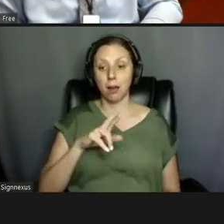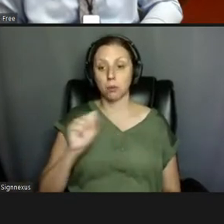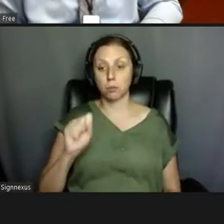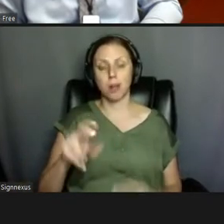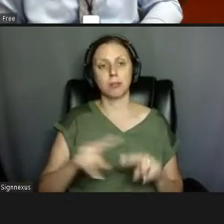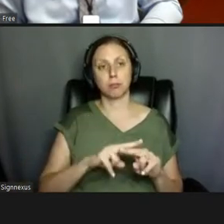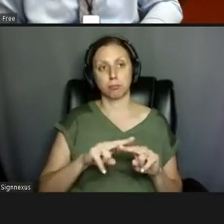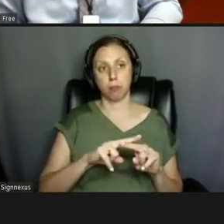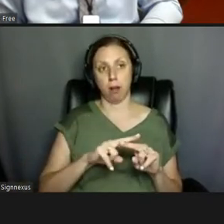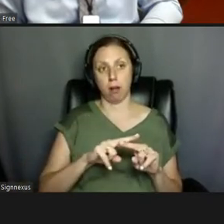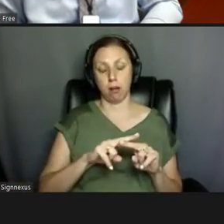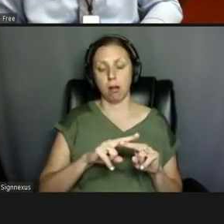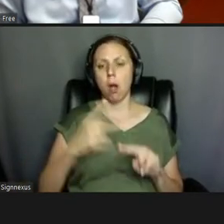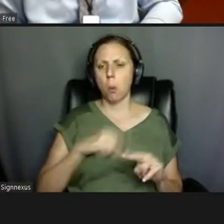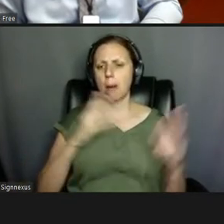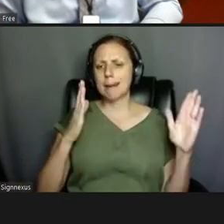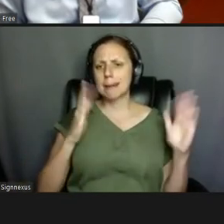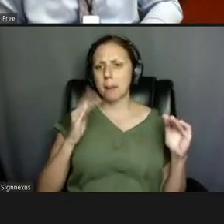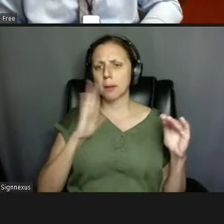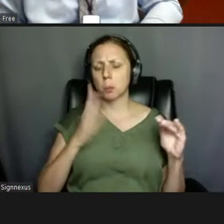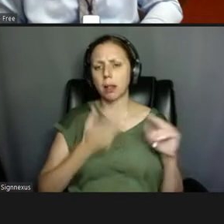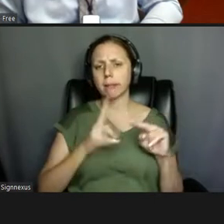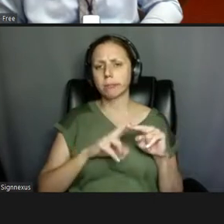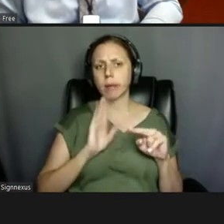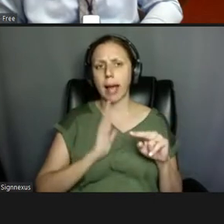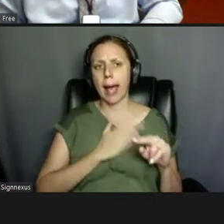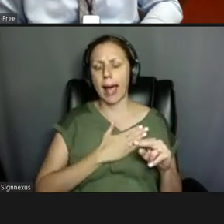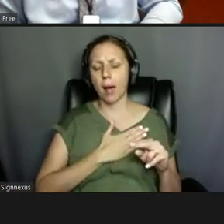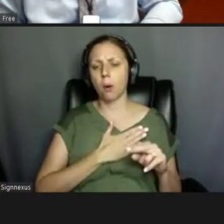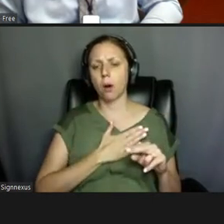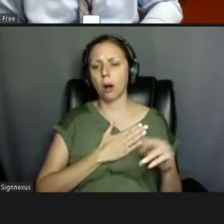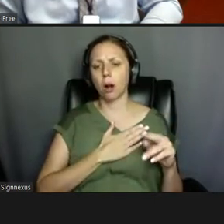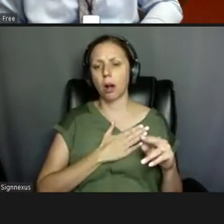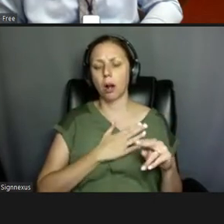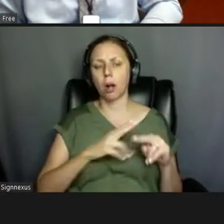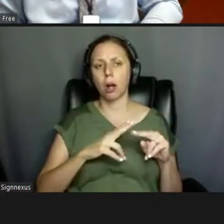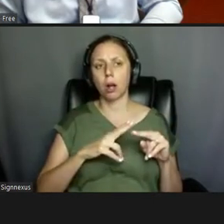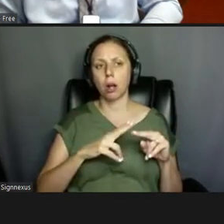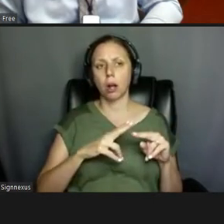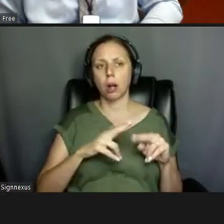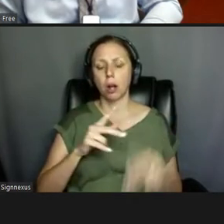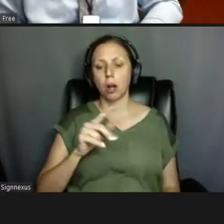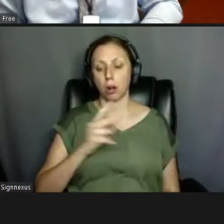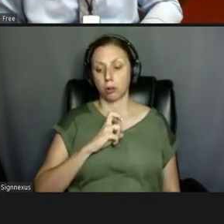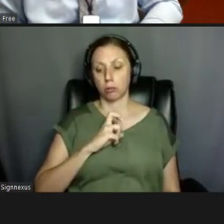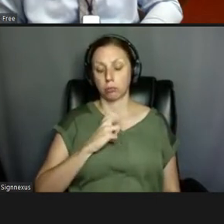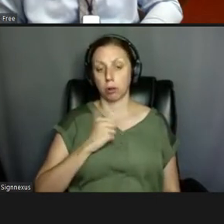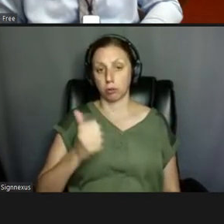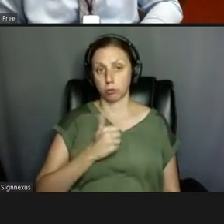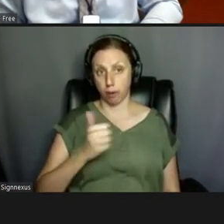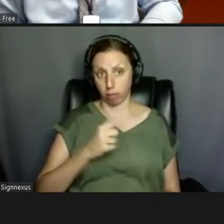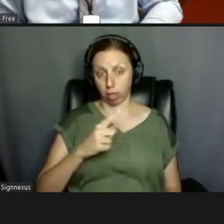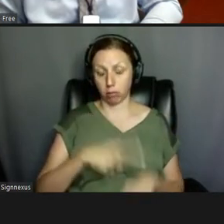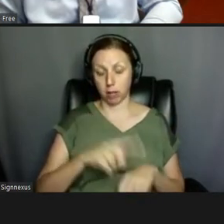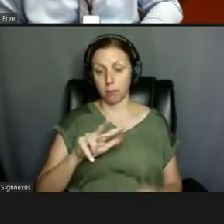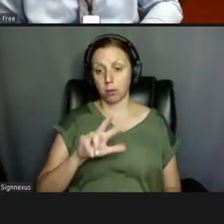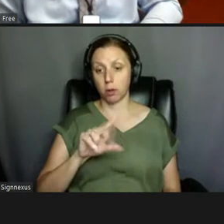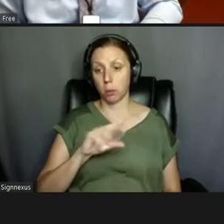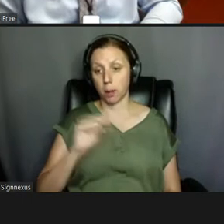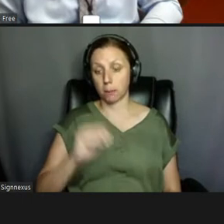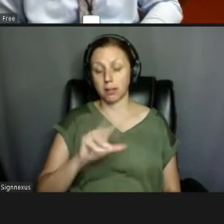are expecting to increase our travel time 35% and 31% for